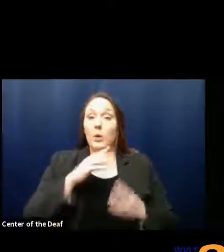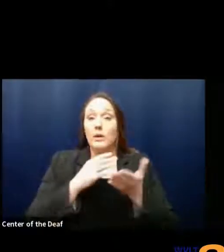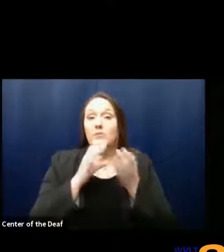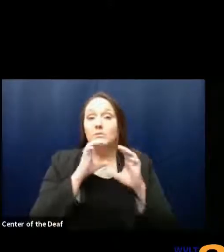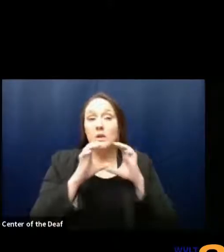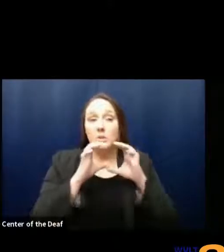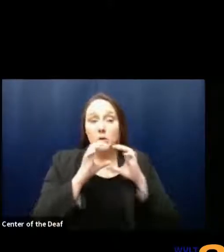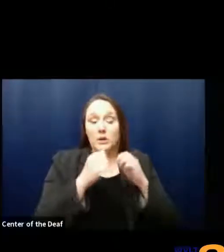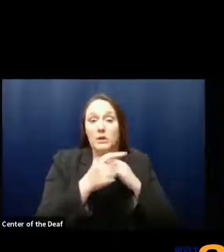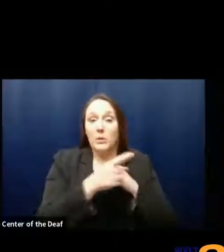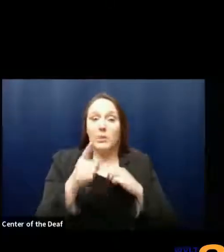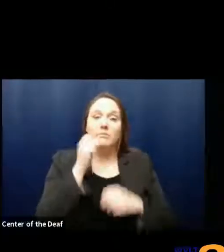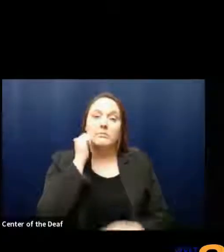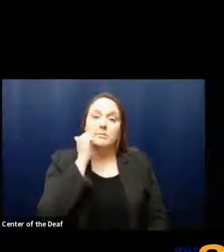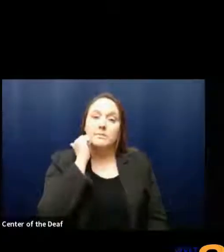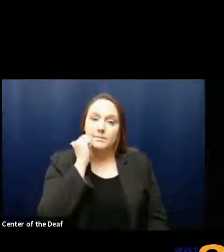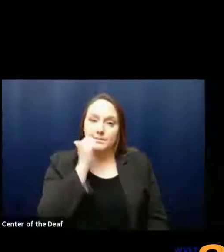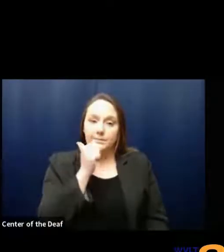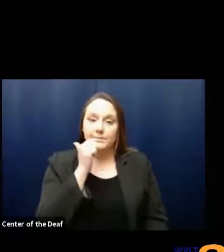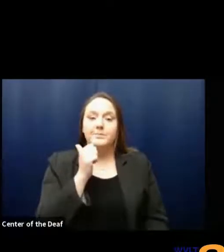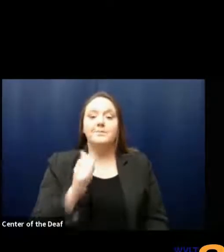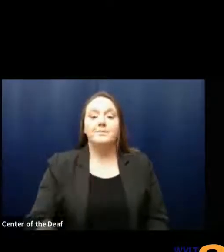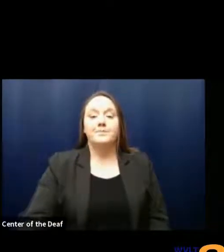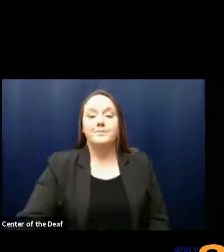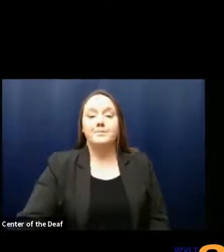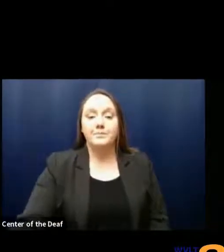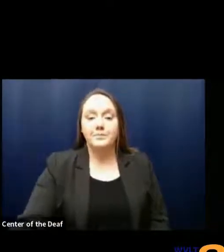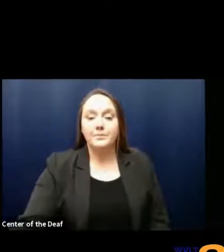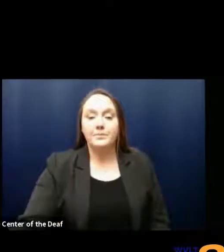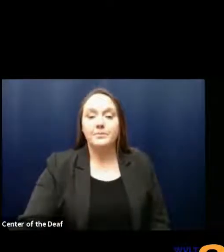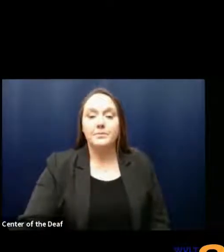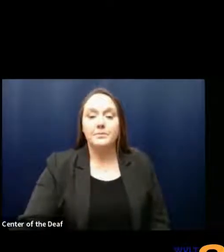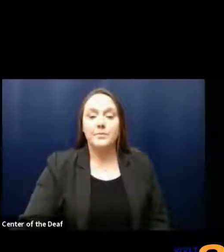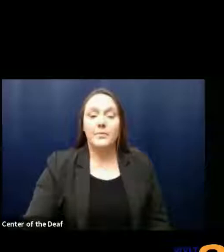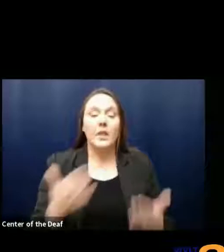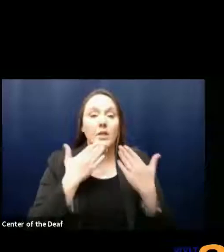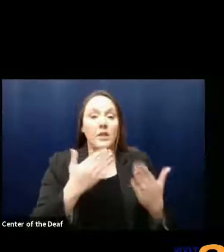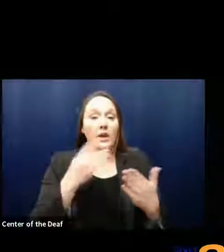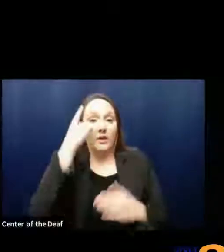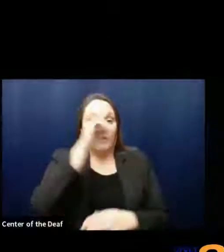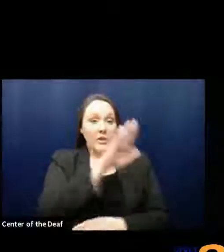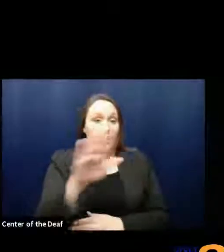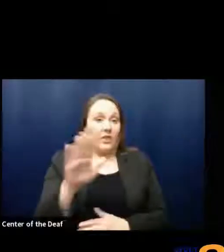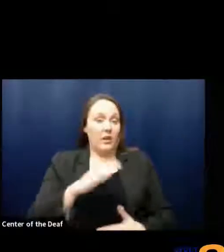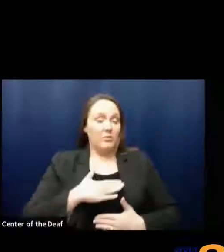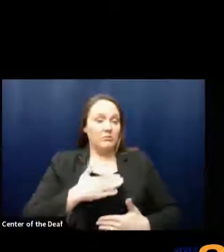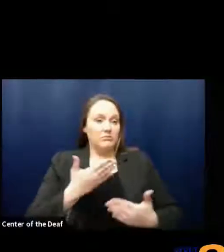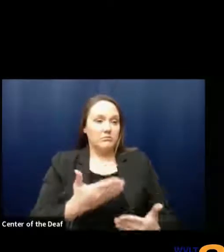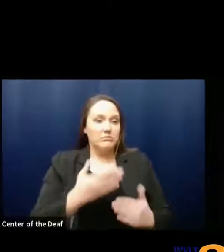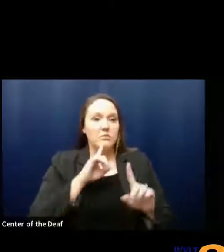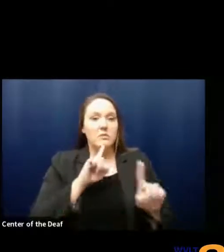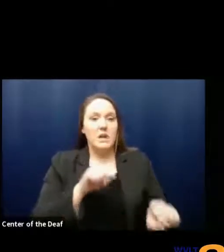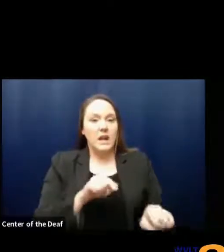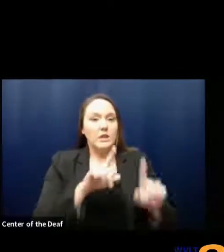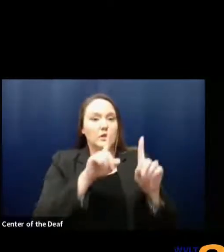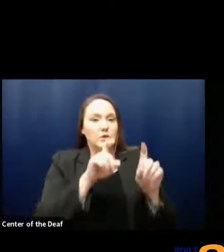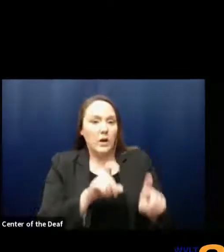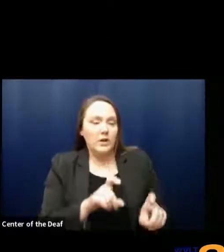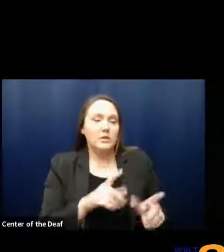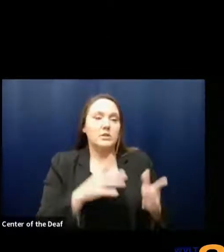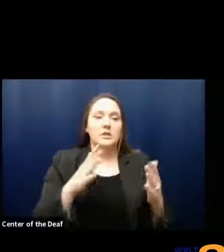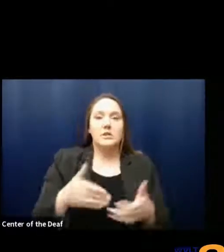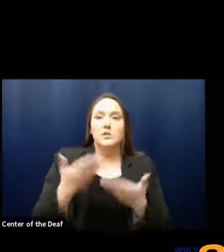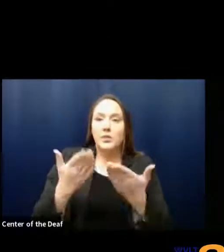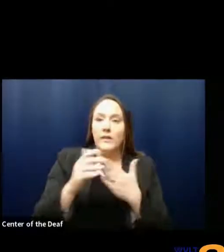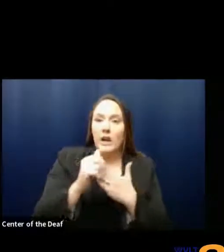folks daily, on a daily basis, and are grateful for their willingness to answer questions, provide guidance, and listen to our